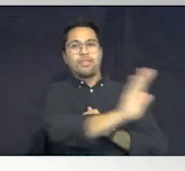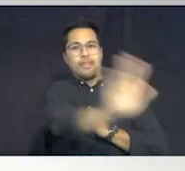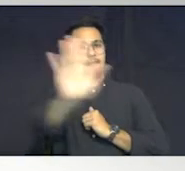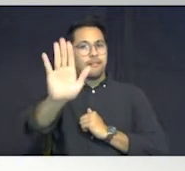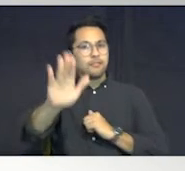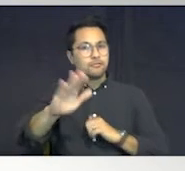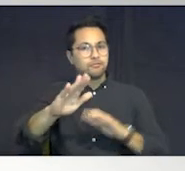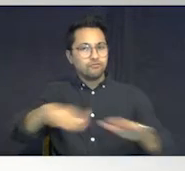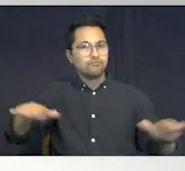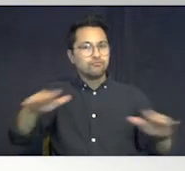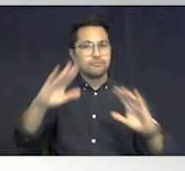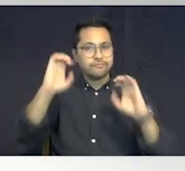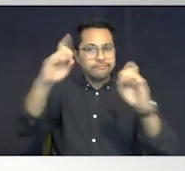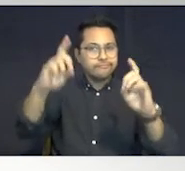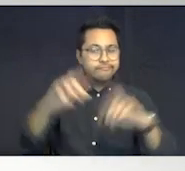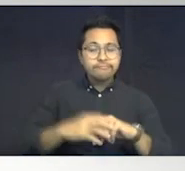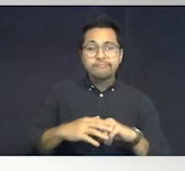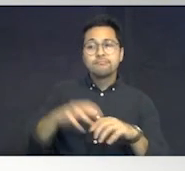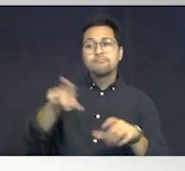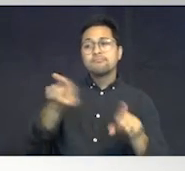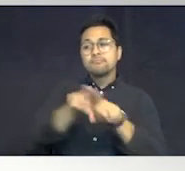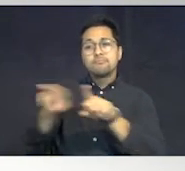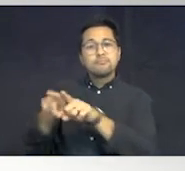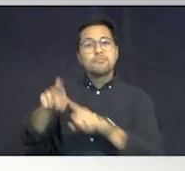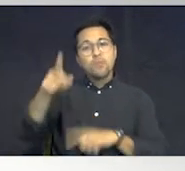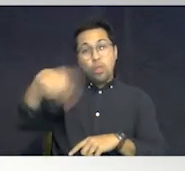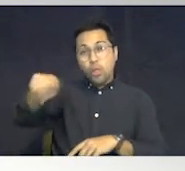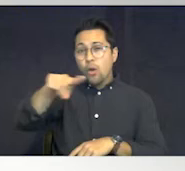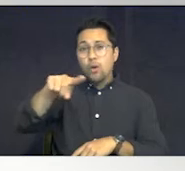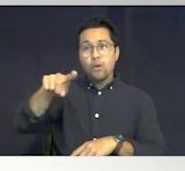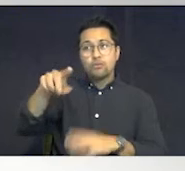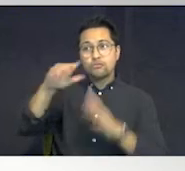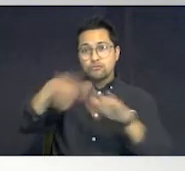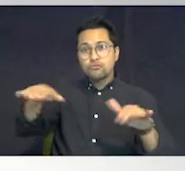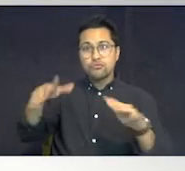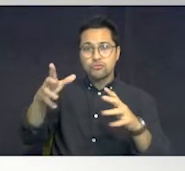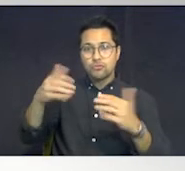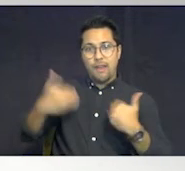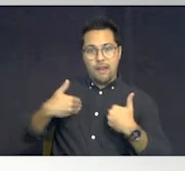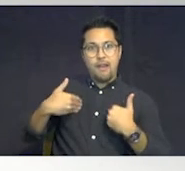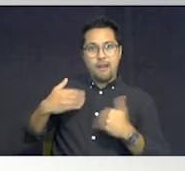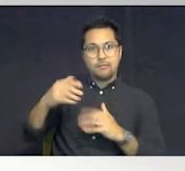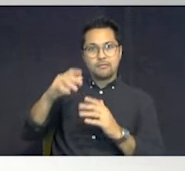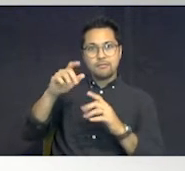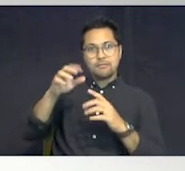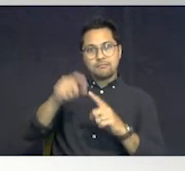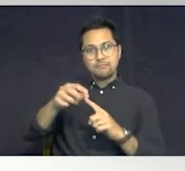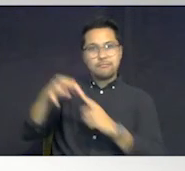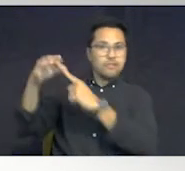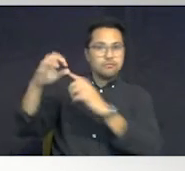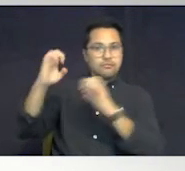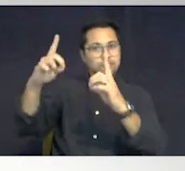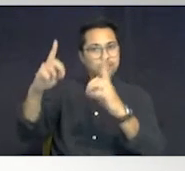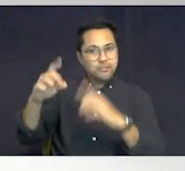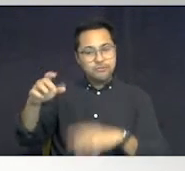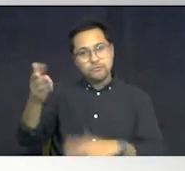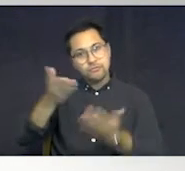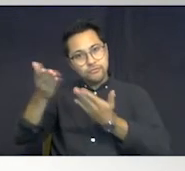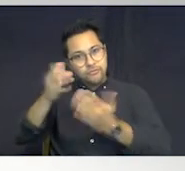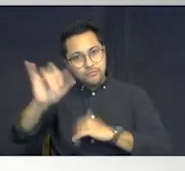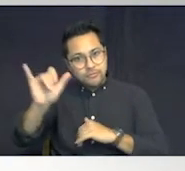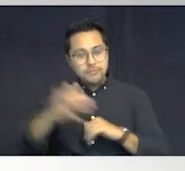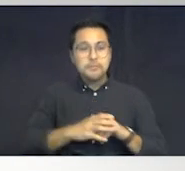education, including those whose children receive special education services or who may need them. And research demonstrates that